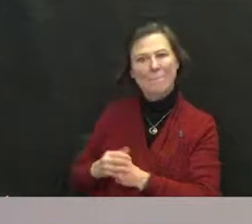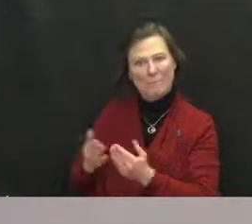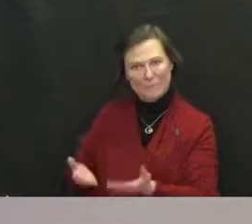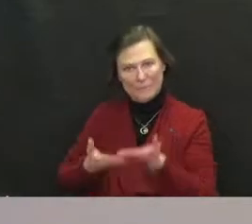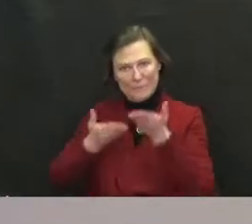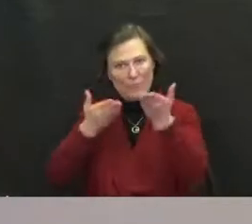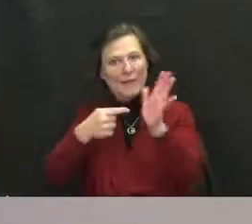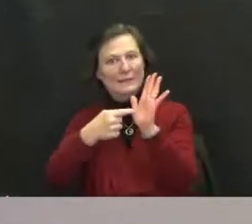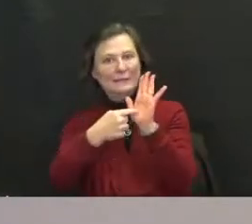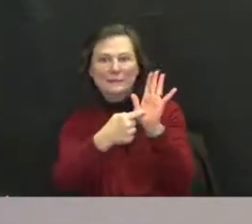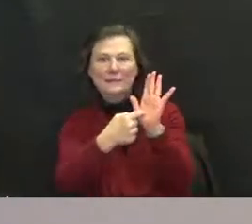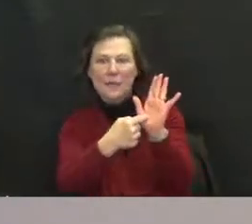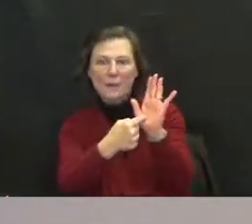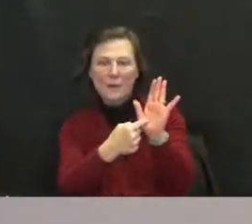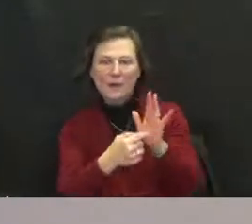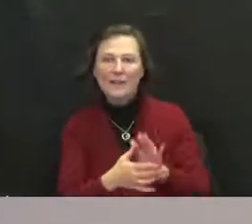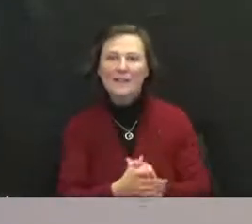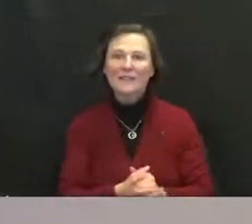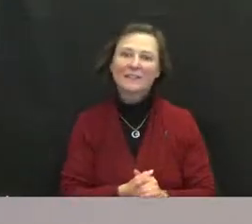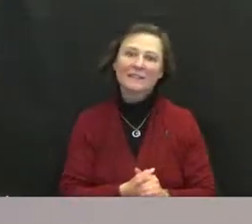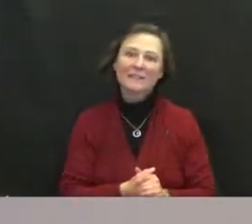providing an example,